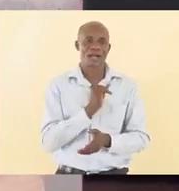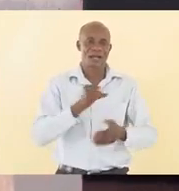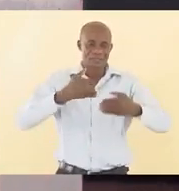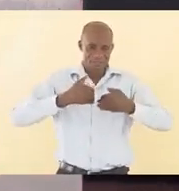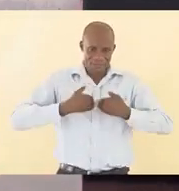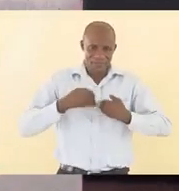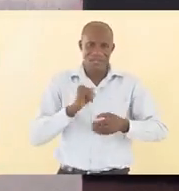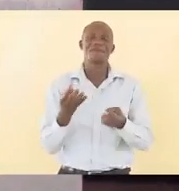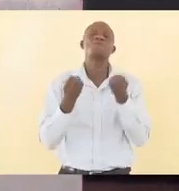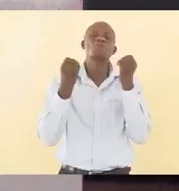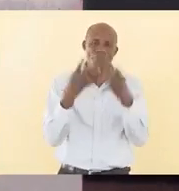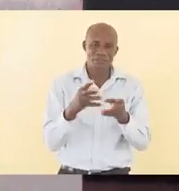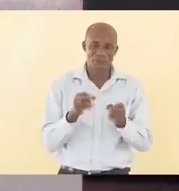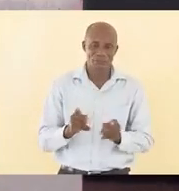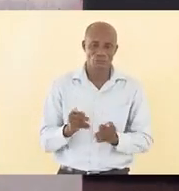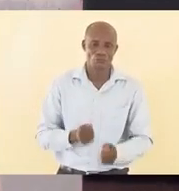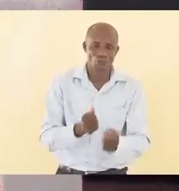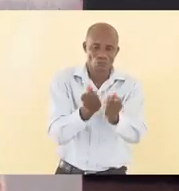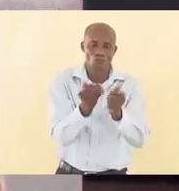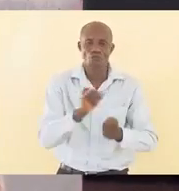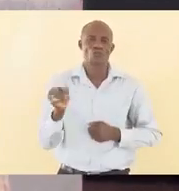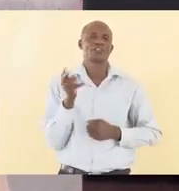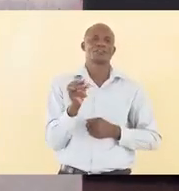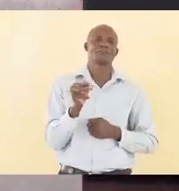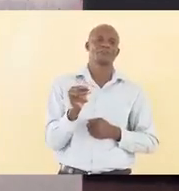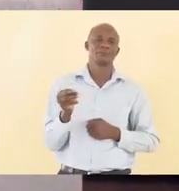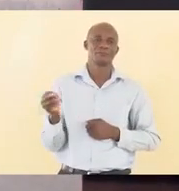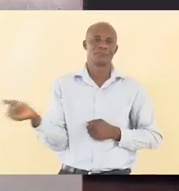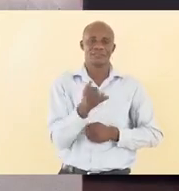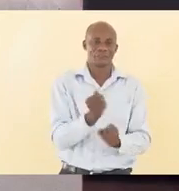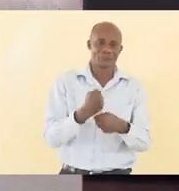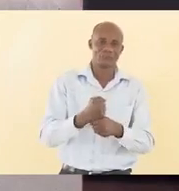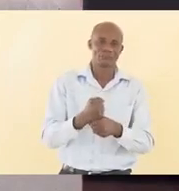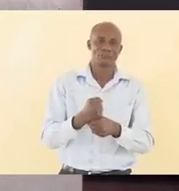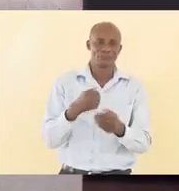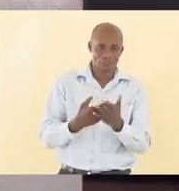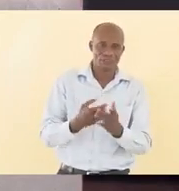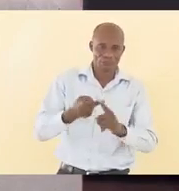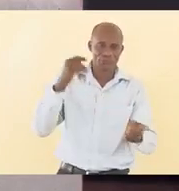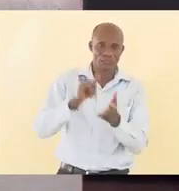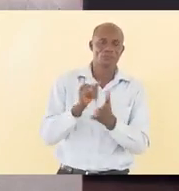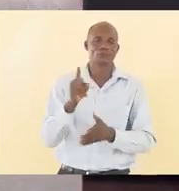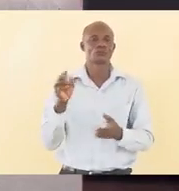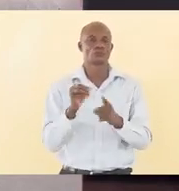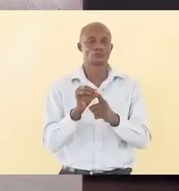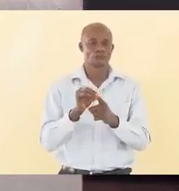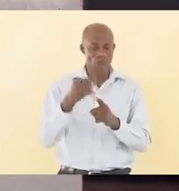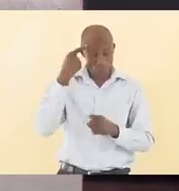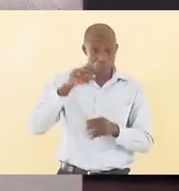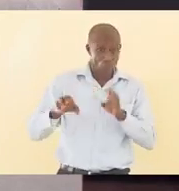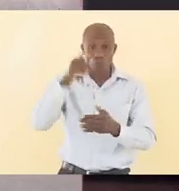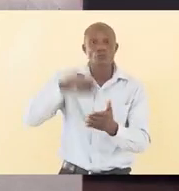And having millions of people follow them on social media. And they are making money from that one too. For doing